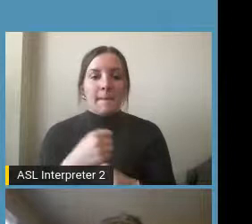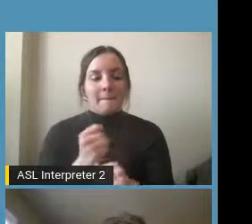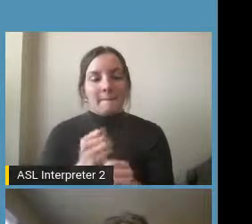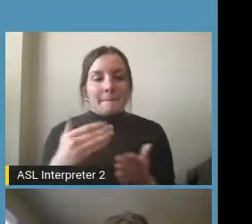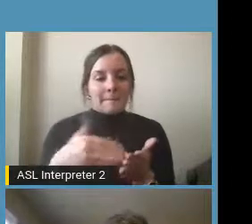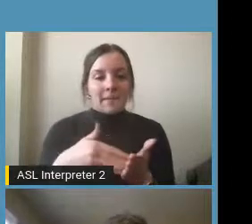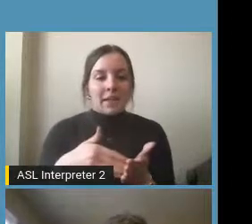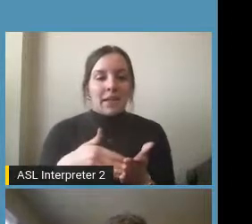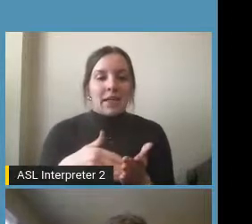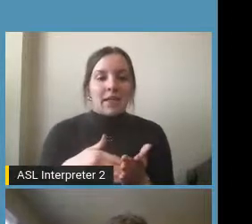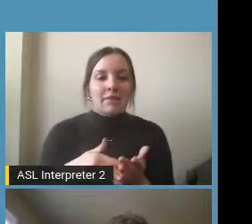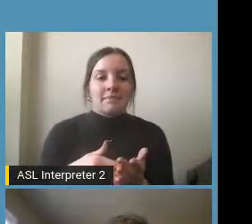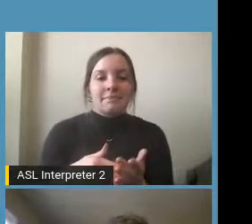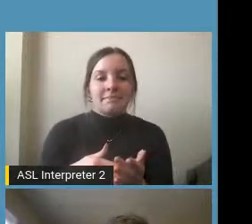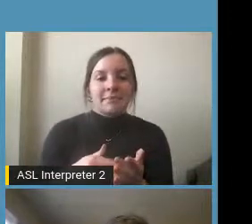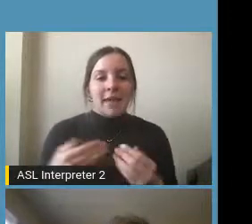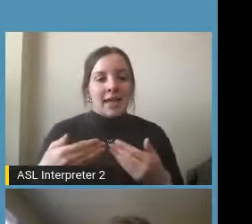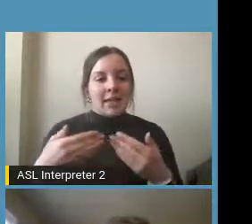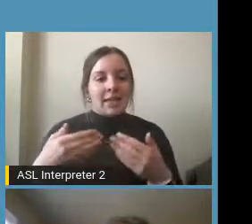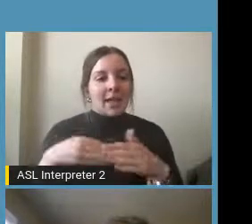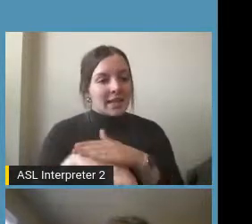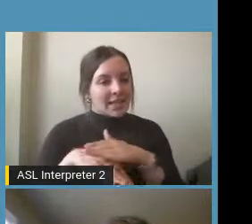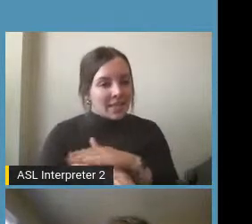all, but we're going to see how we go.